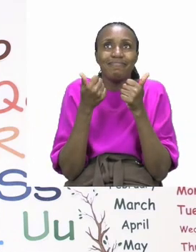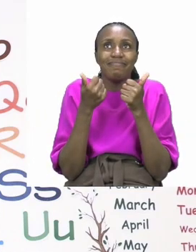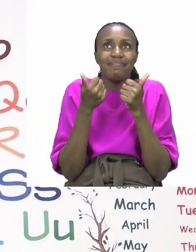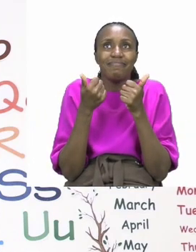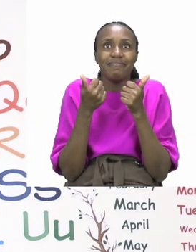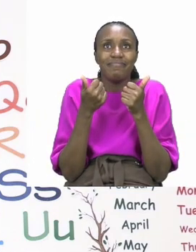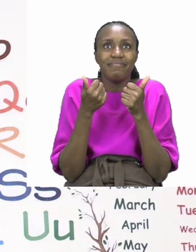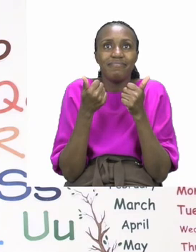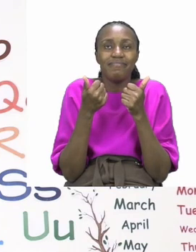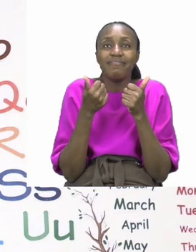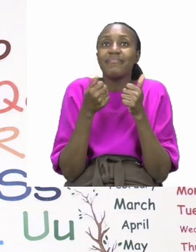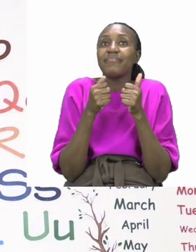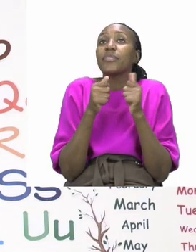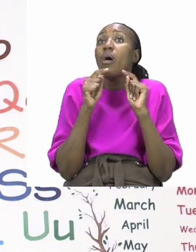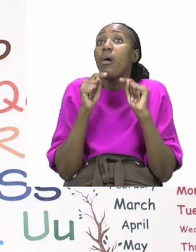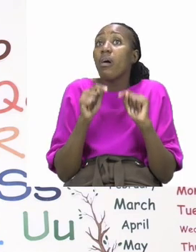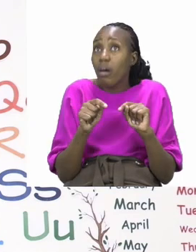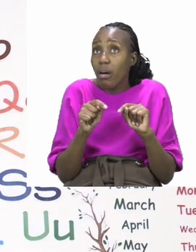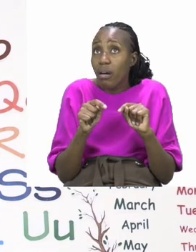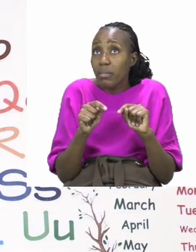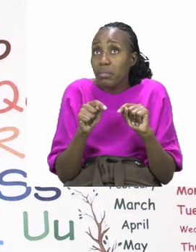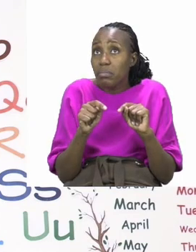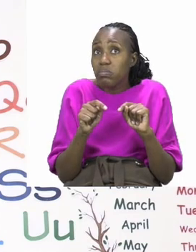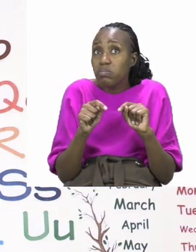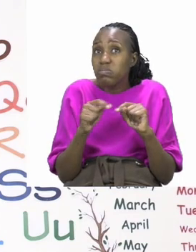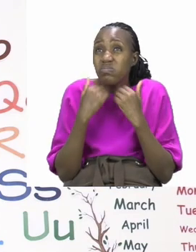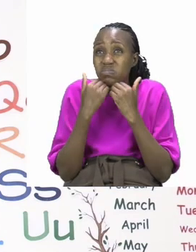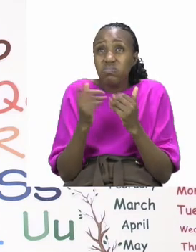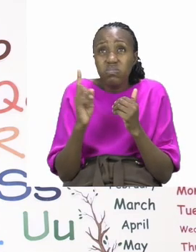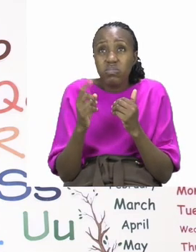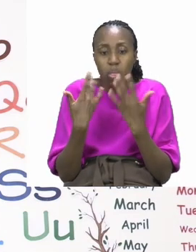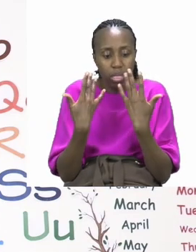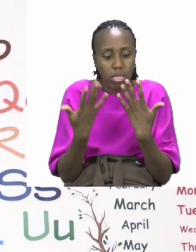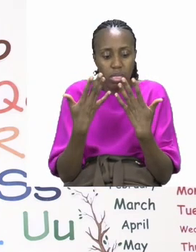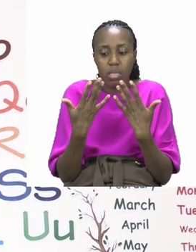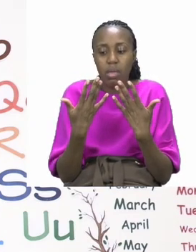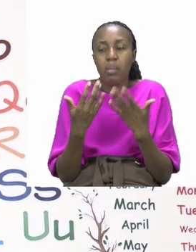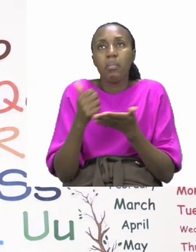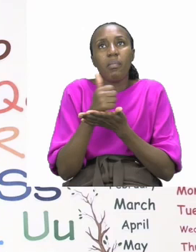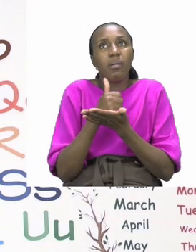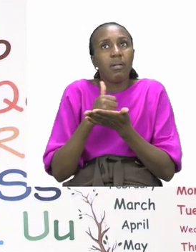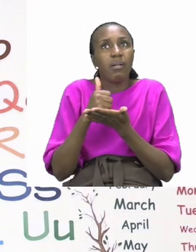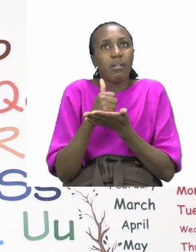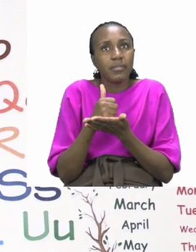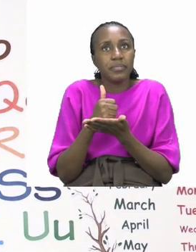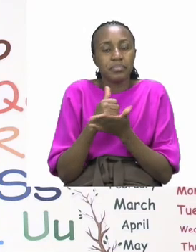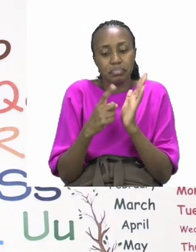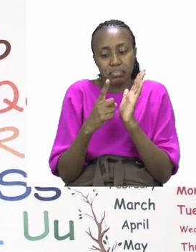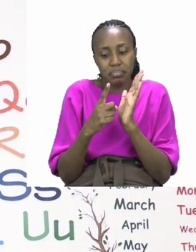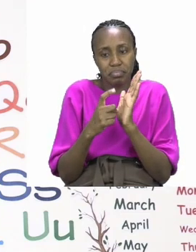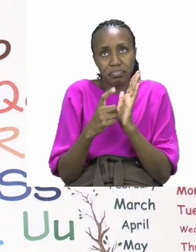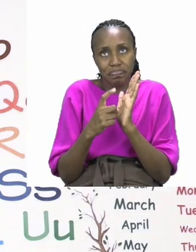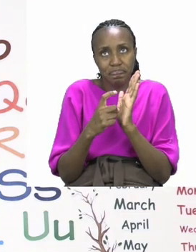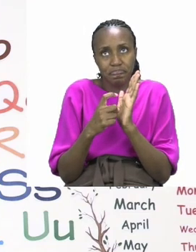with our lesson and the activities, we need to make sure our hands are germ-free. So let's take our sanitizer